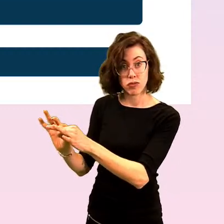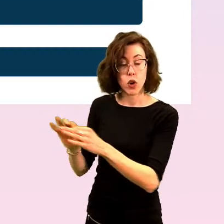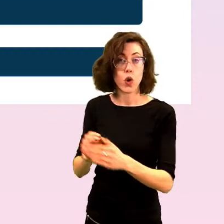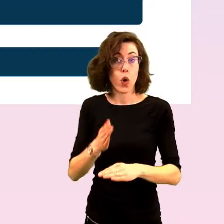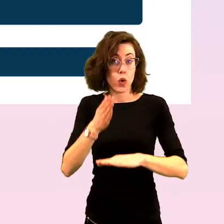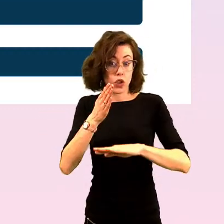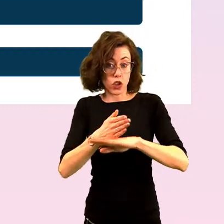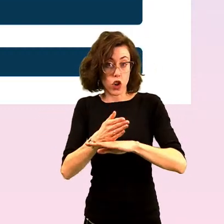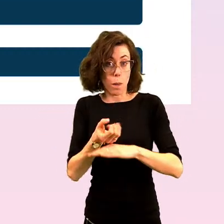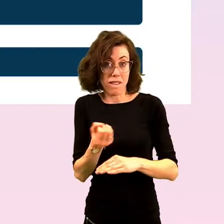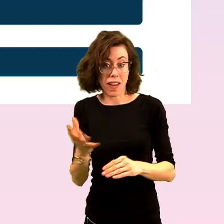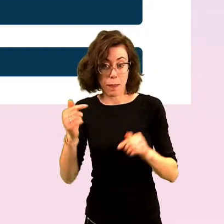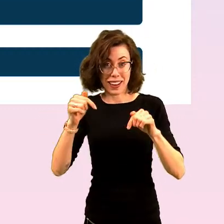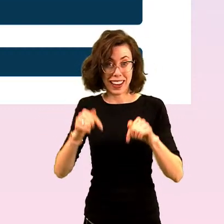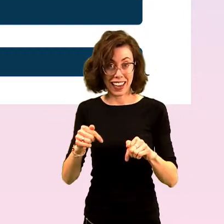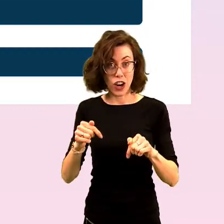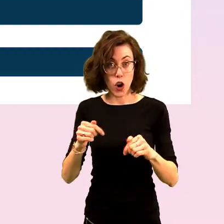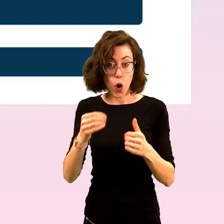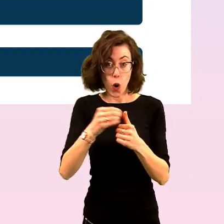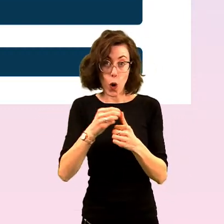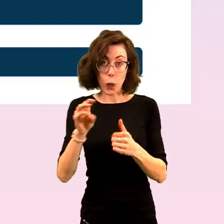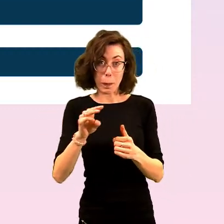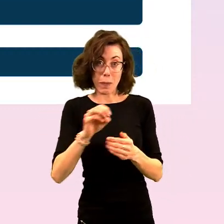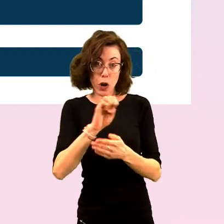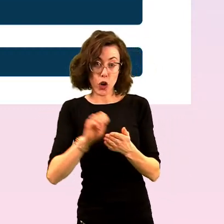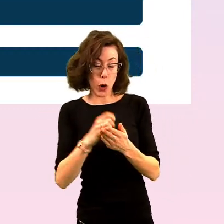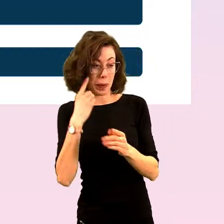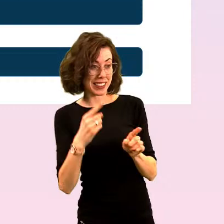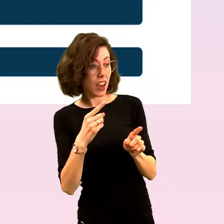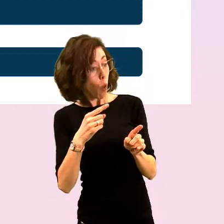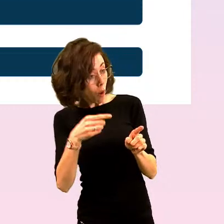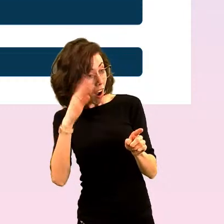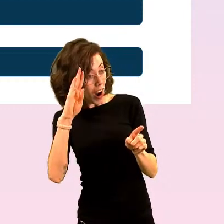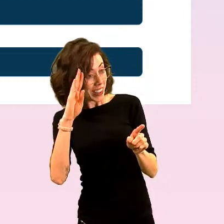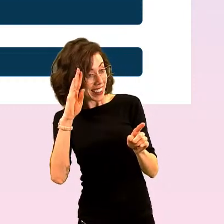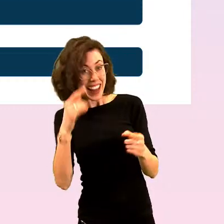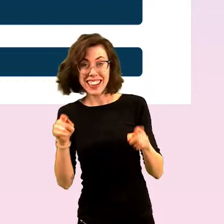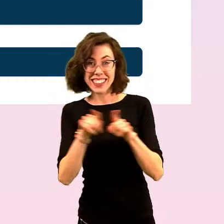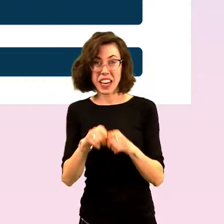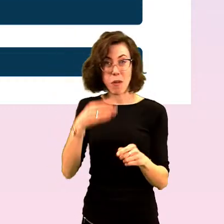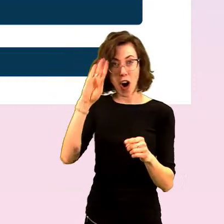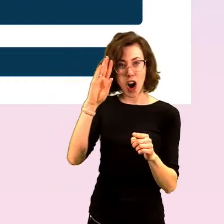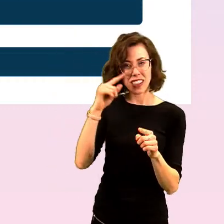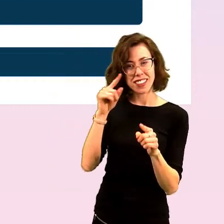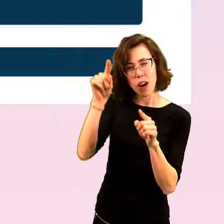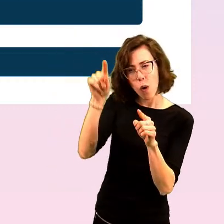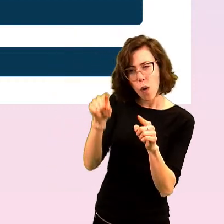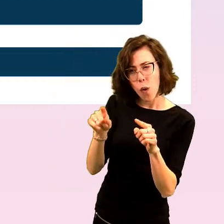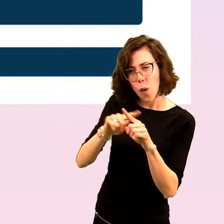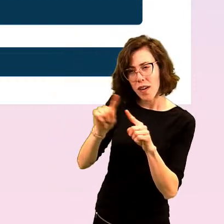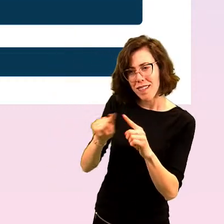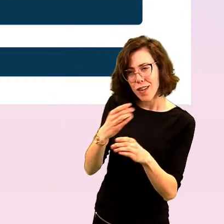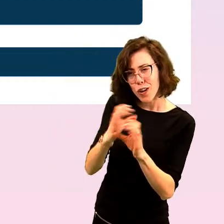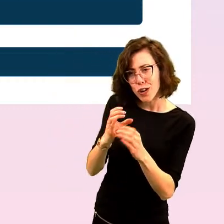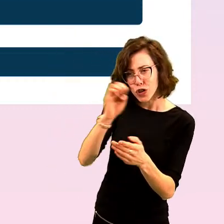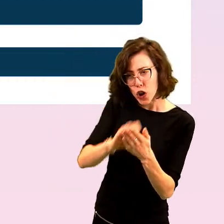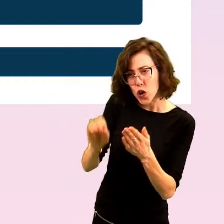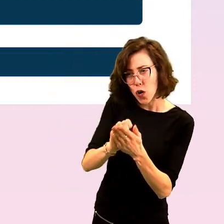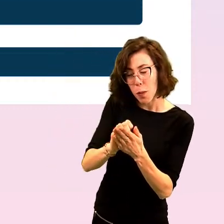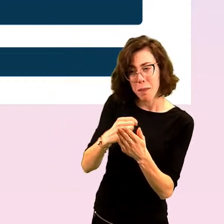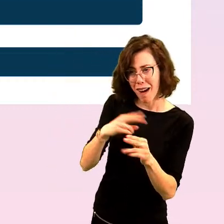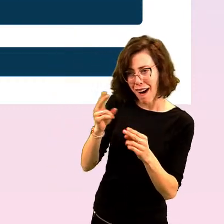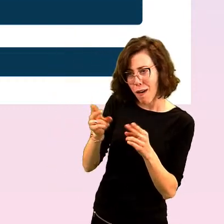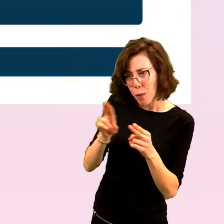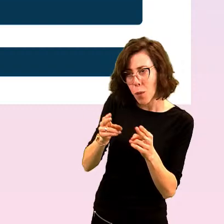to Europe, and the jobs that are available in Europe are visible through EURES to people here in Ireland.